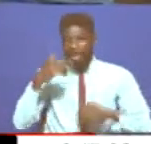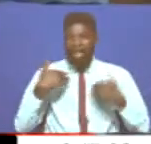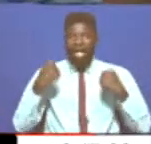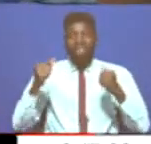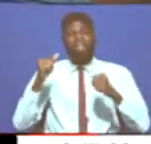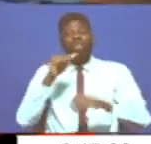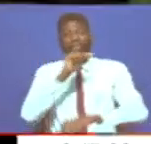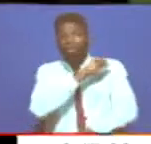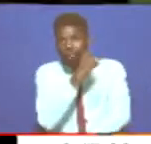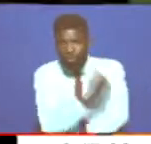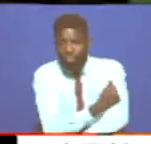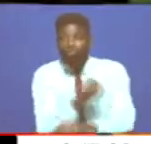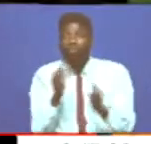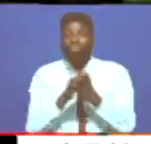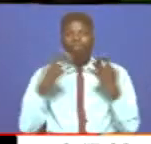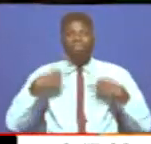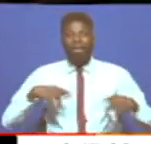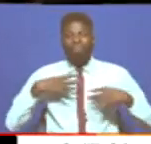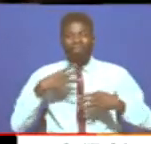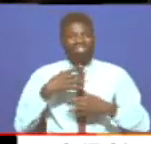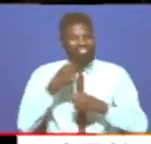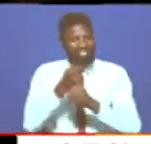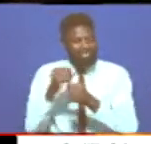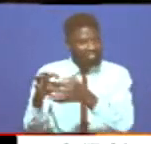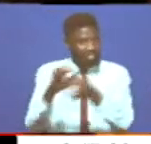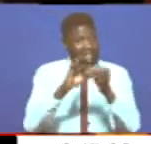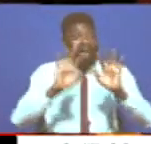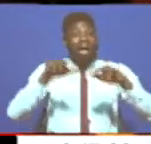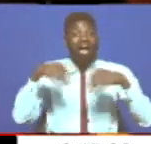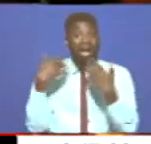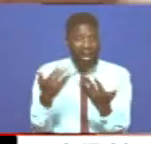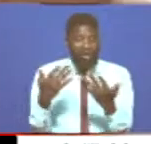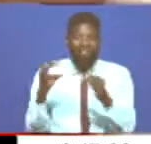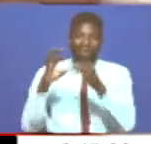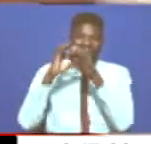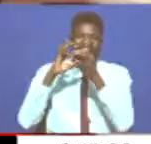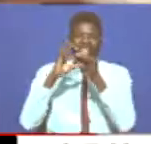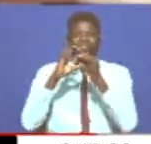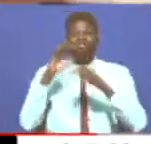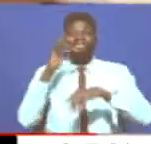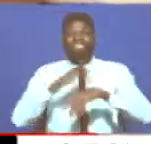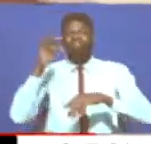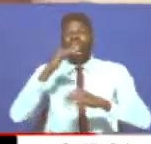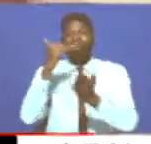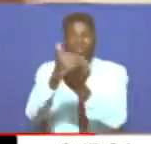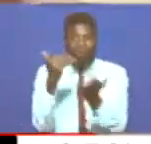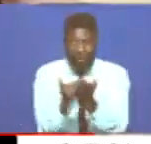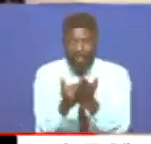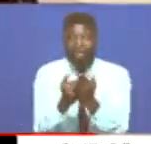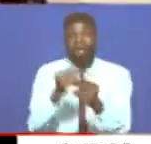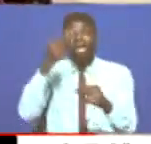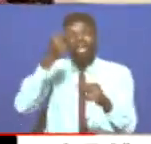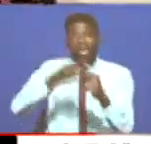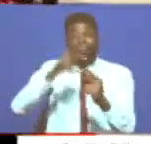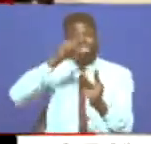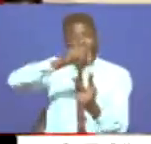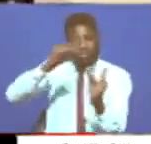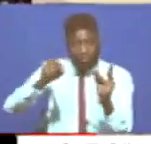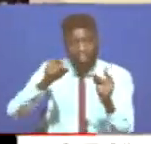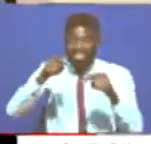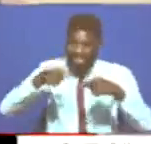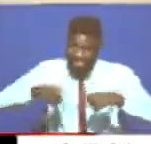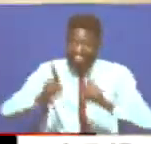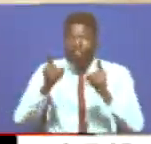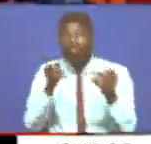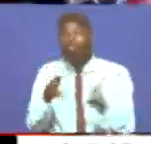and the citizens through culturally sensitive programs. The nomination gives her the opportunity to become